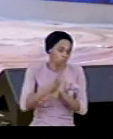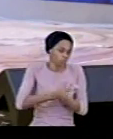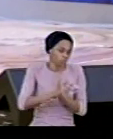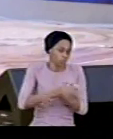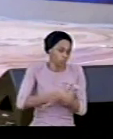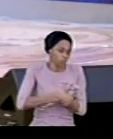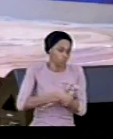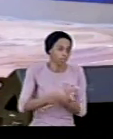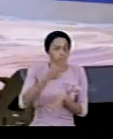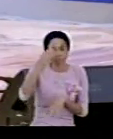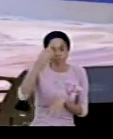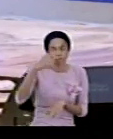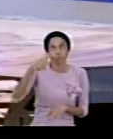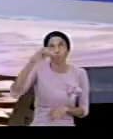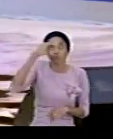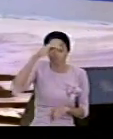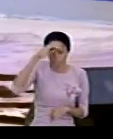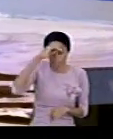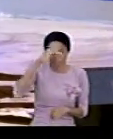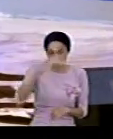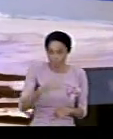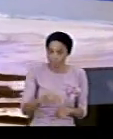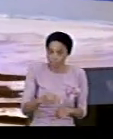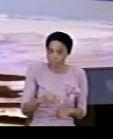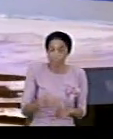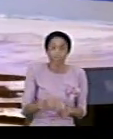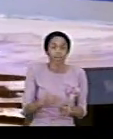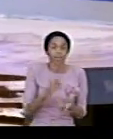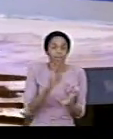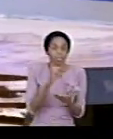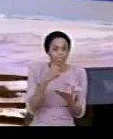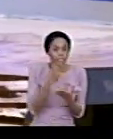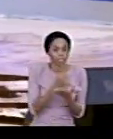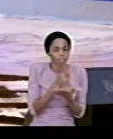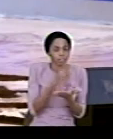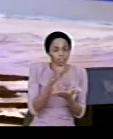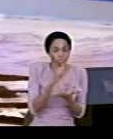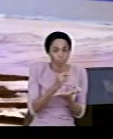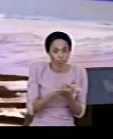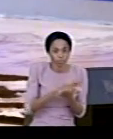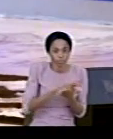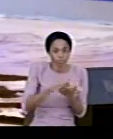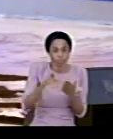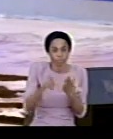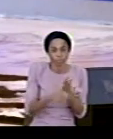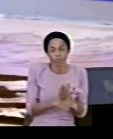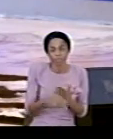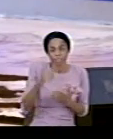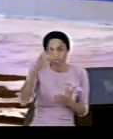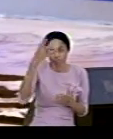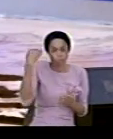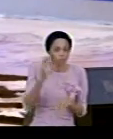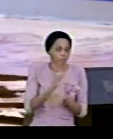was rebuked for his lawlessness. He was rebuked for